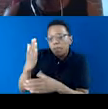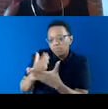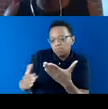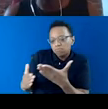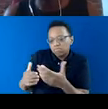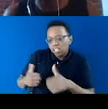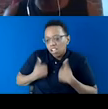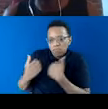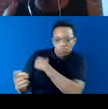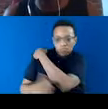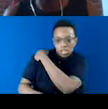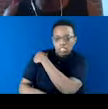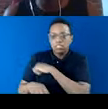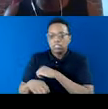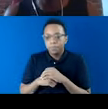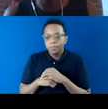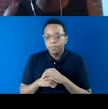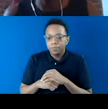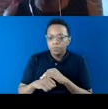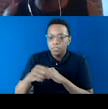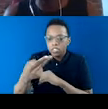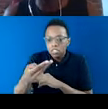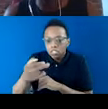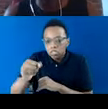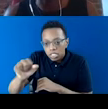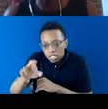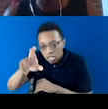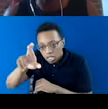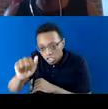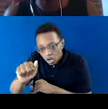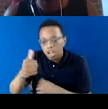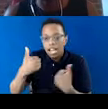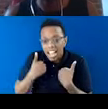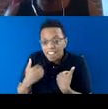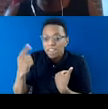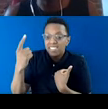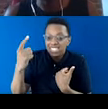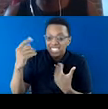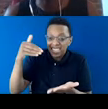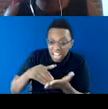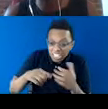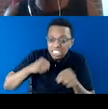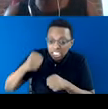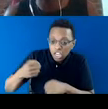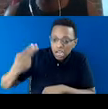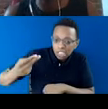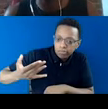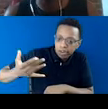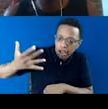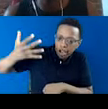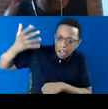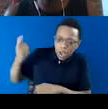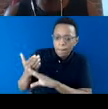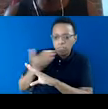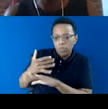Hijra and eunuchs as well in South Asia have a 1,000-year history that stretches back long before colonialism